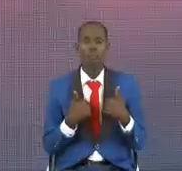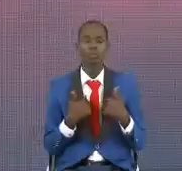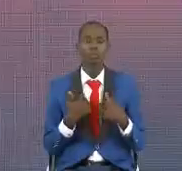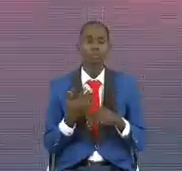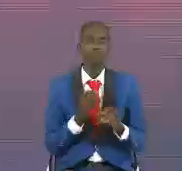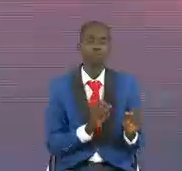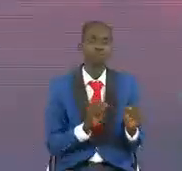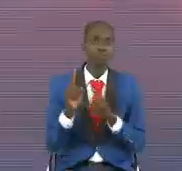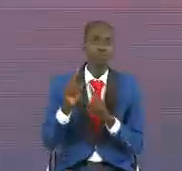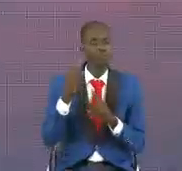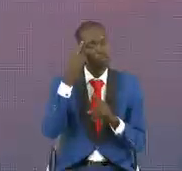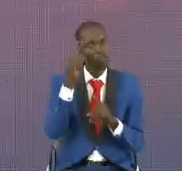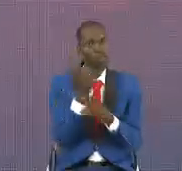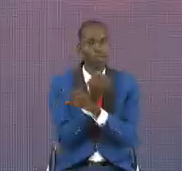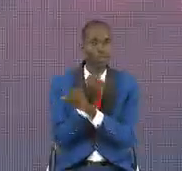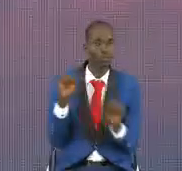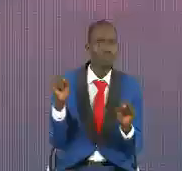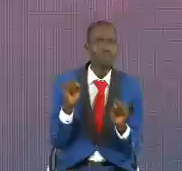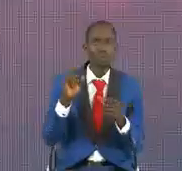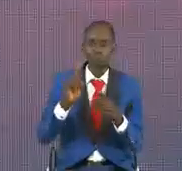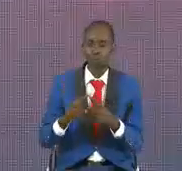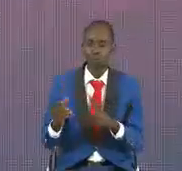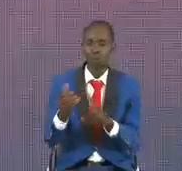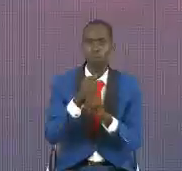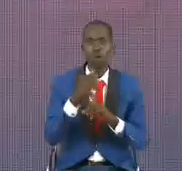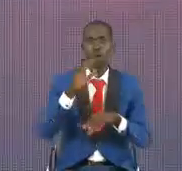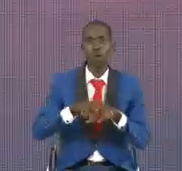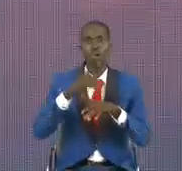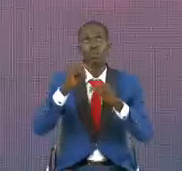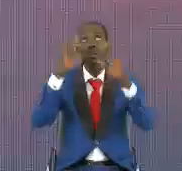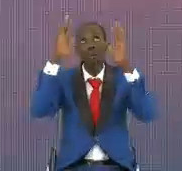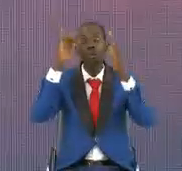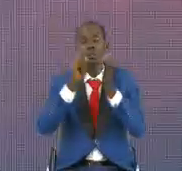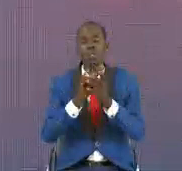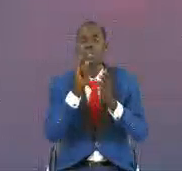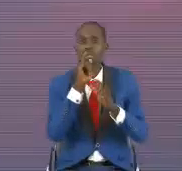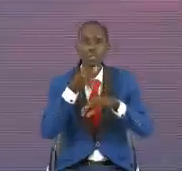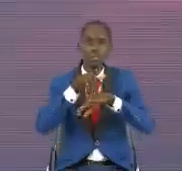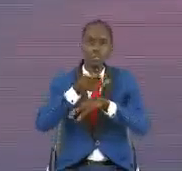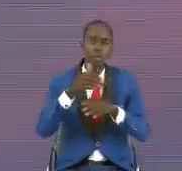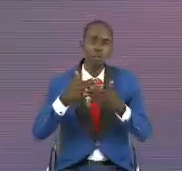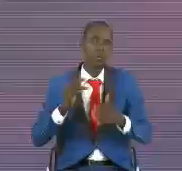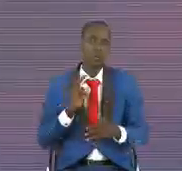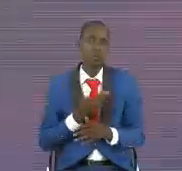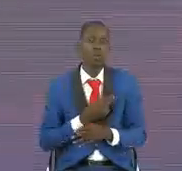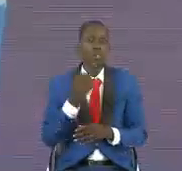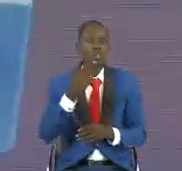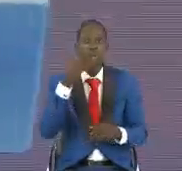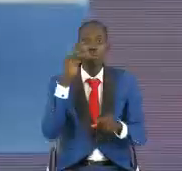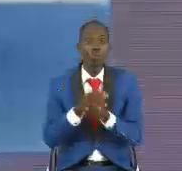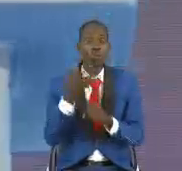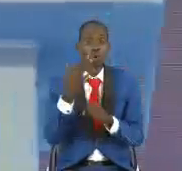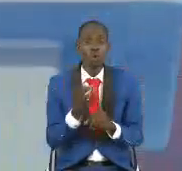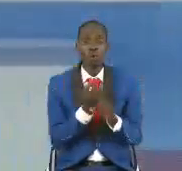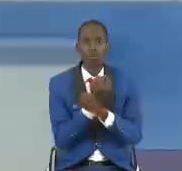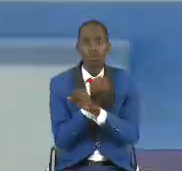lay hold on the hope that is set before us. The promise of redemption he has given us is